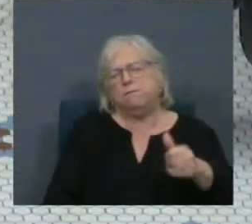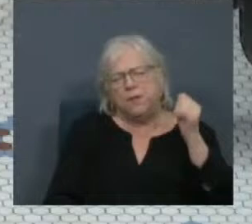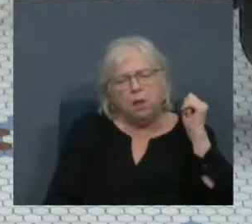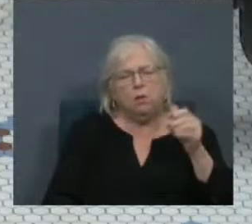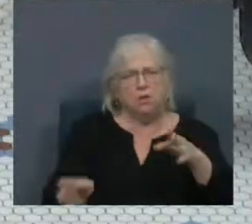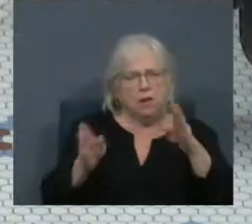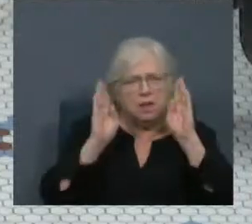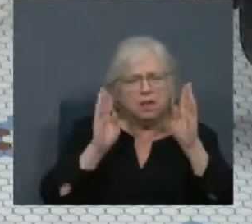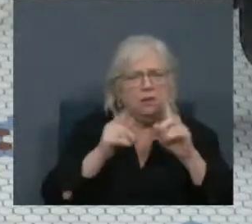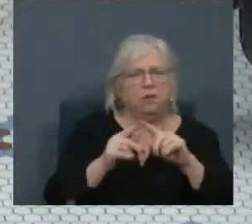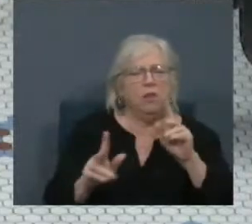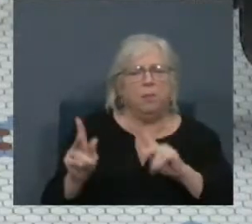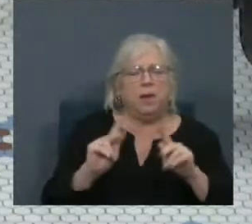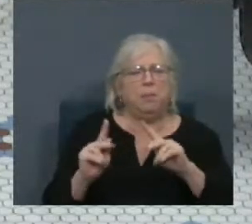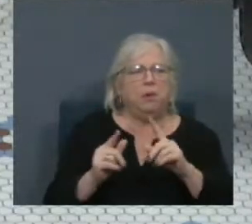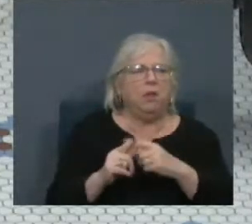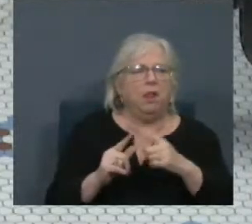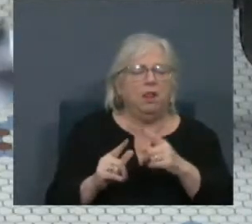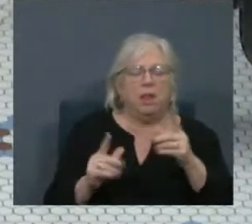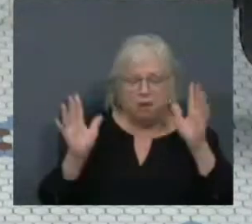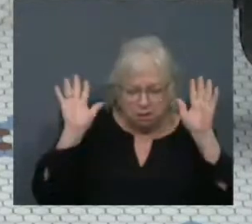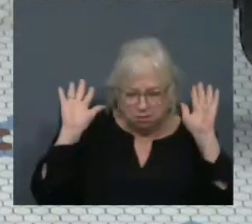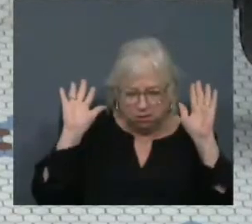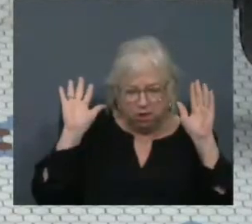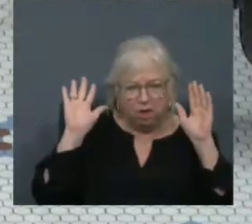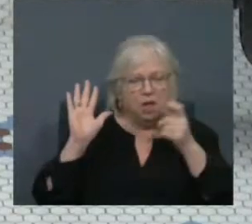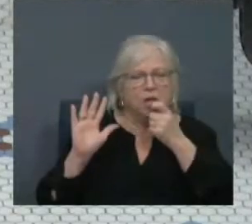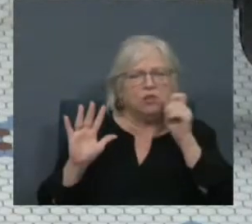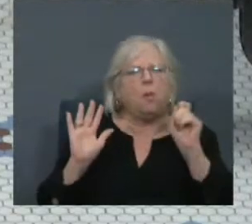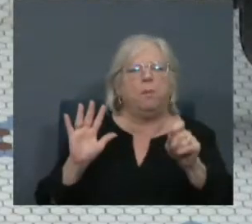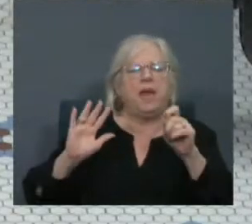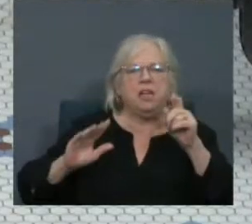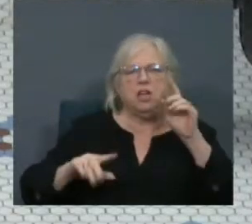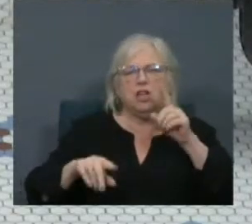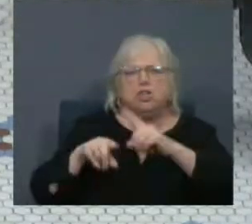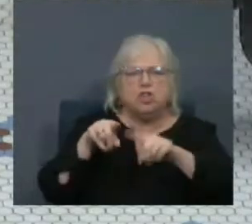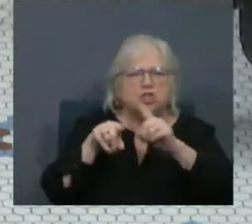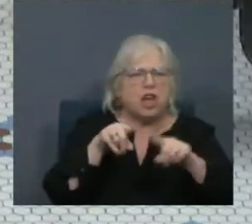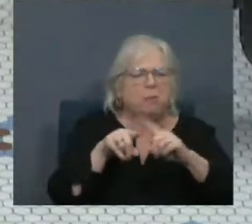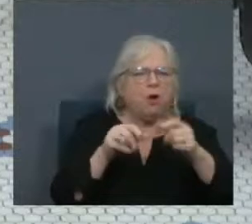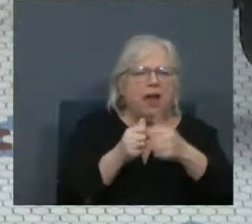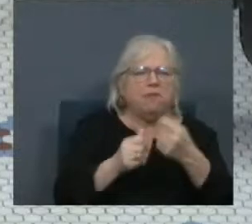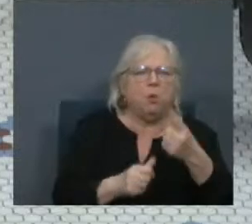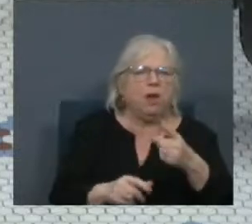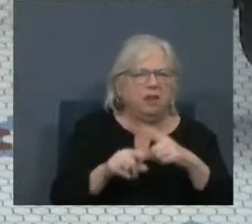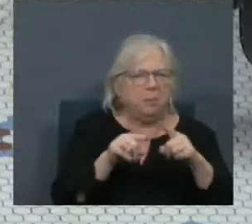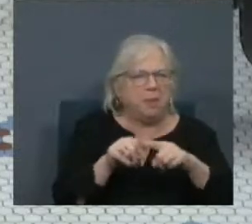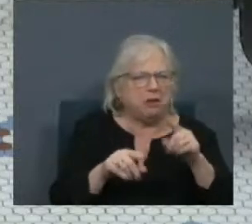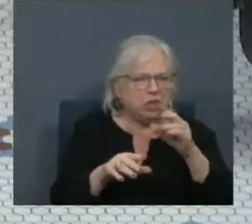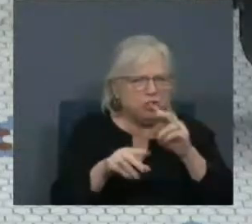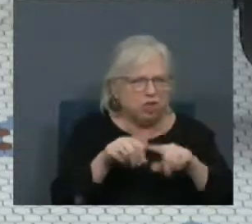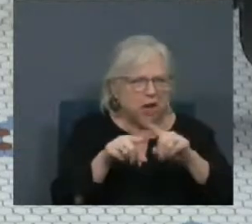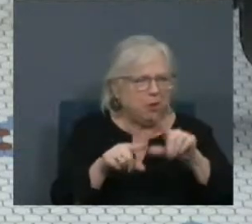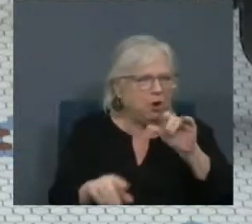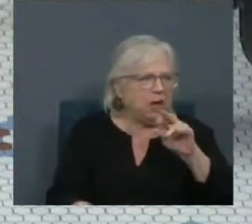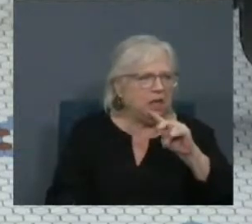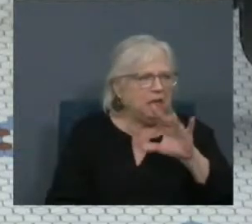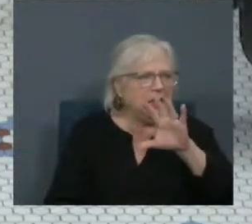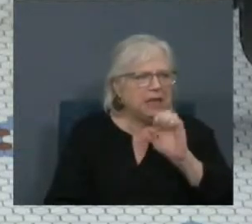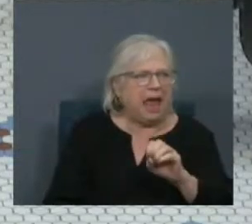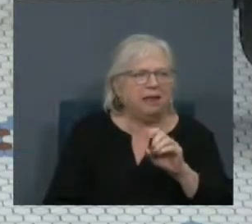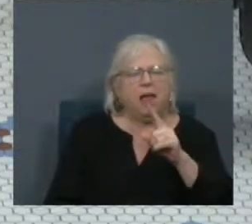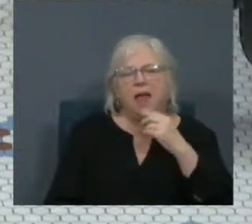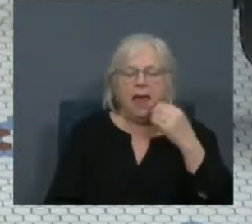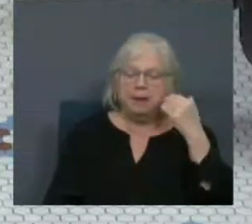to the people, then so be it. Shame on every one of you, and especially shame on Lance, who just had